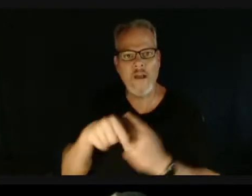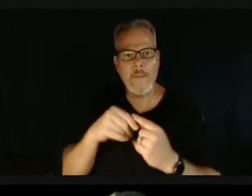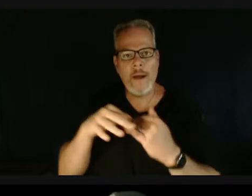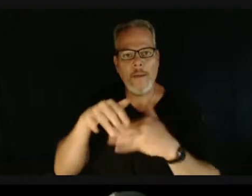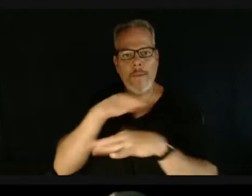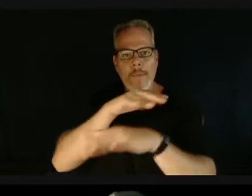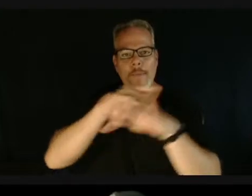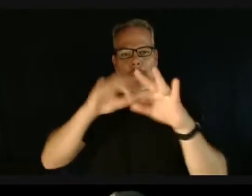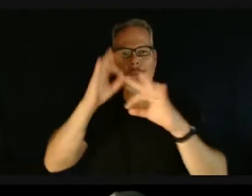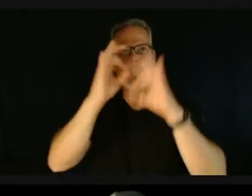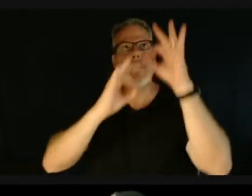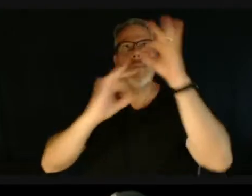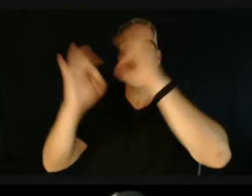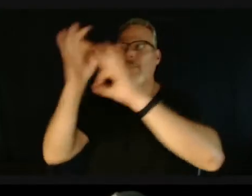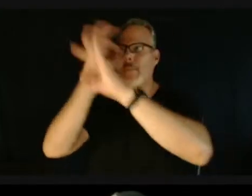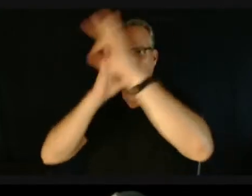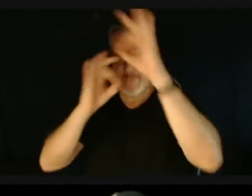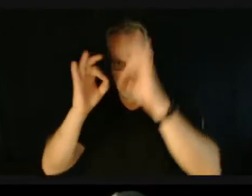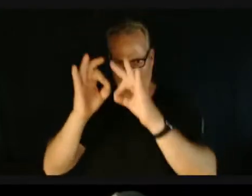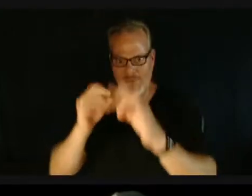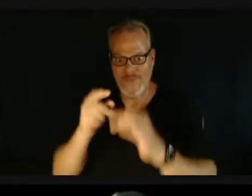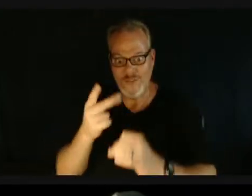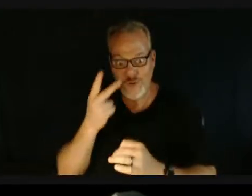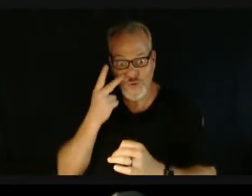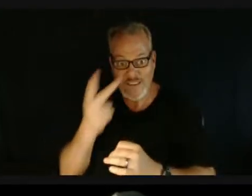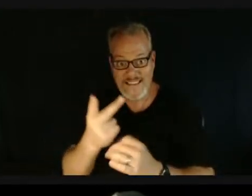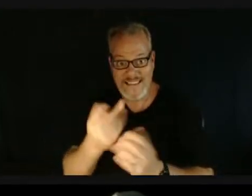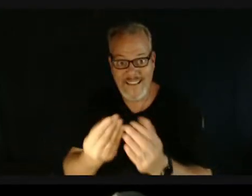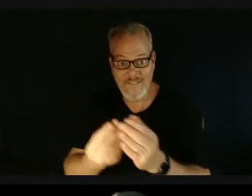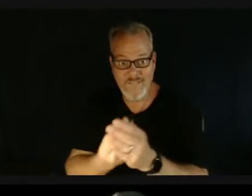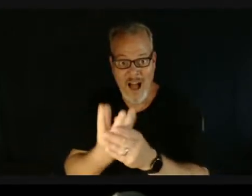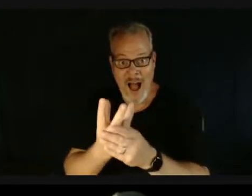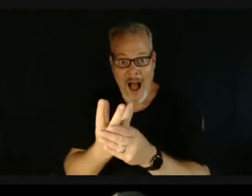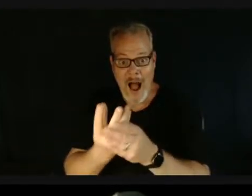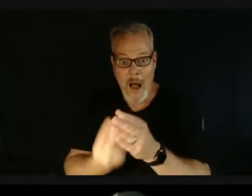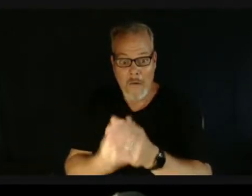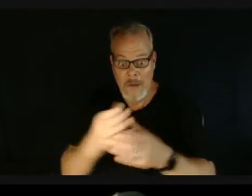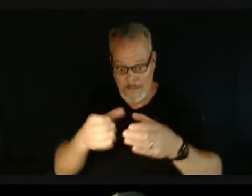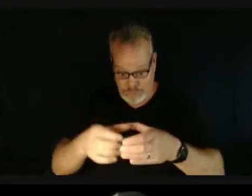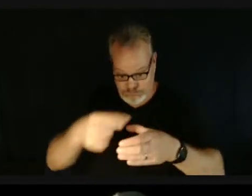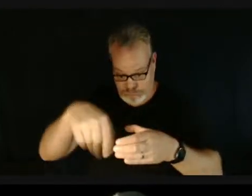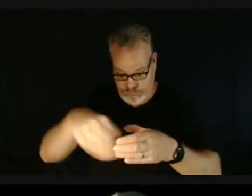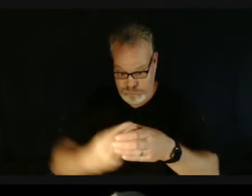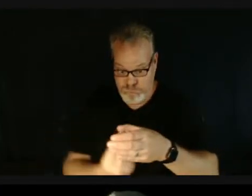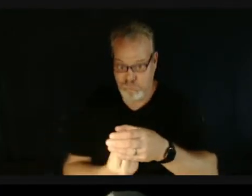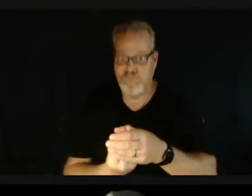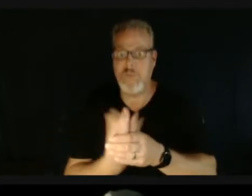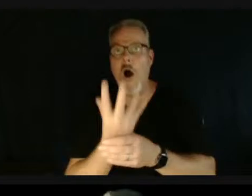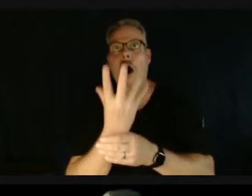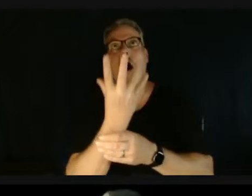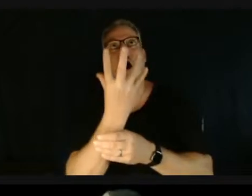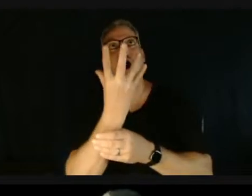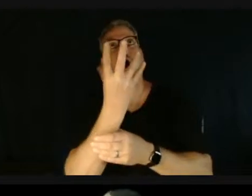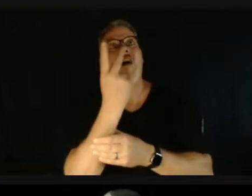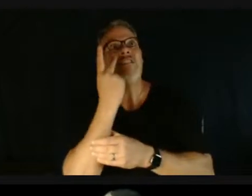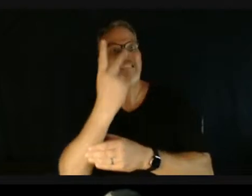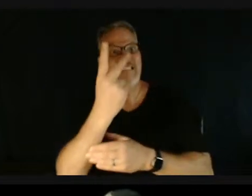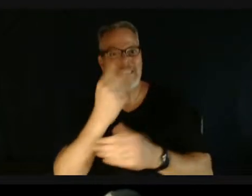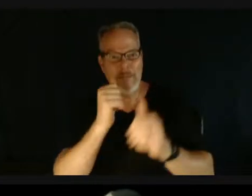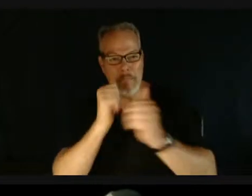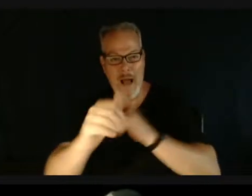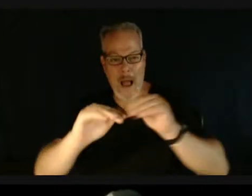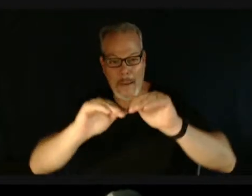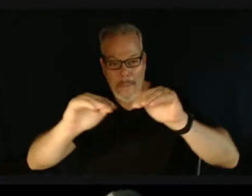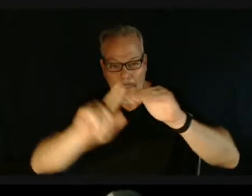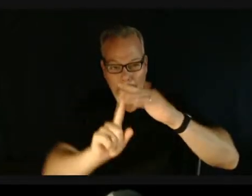here's a low-level activity first, then the fountain coming in, and then all the VOG and tephra getting blown, and then the wind down effect of